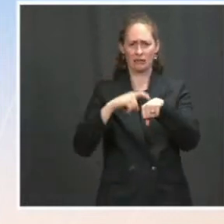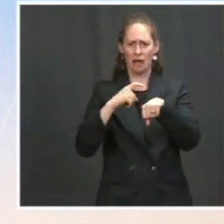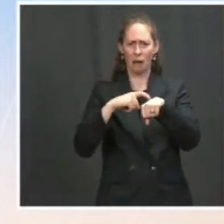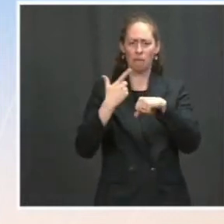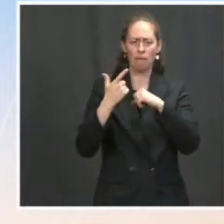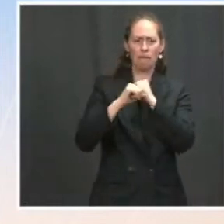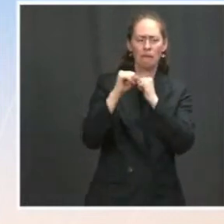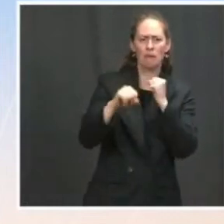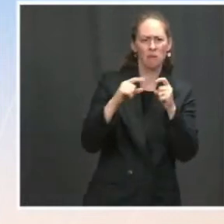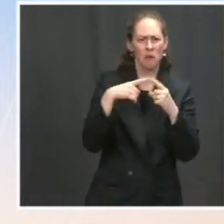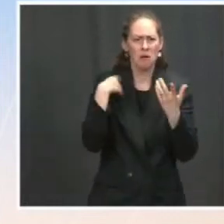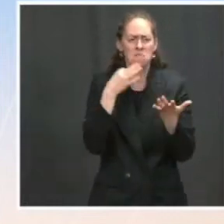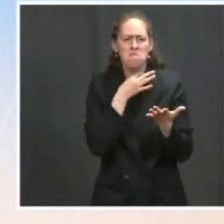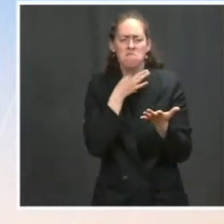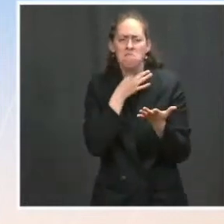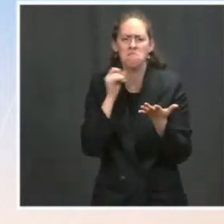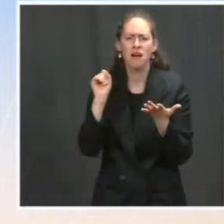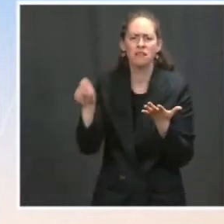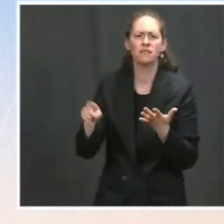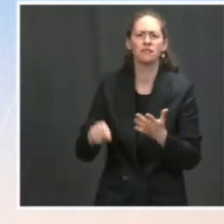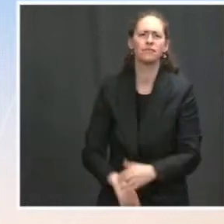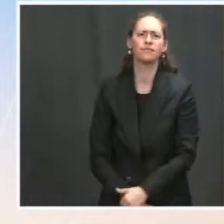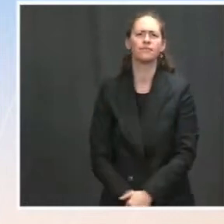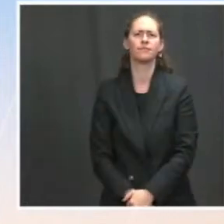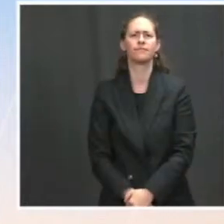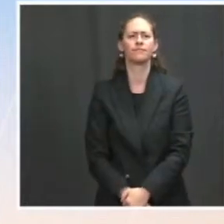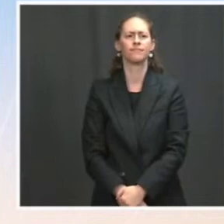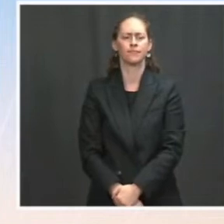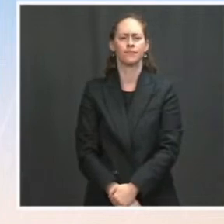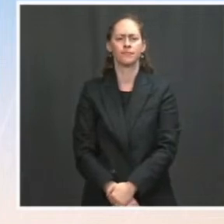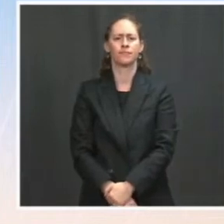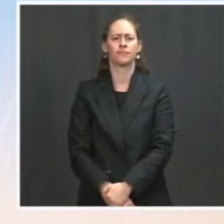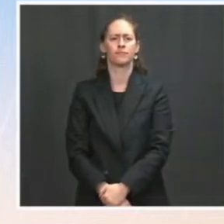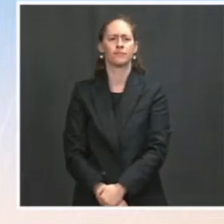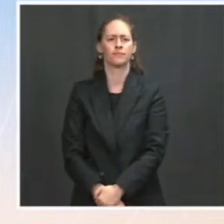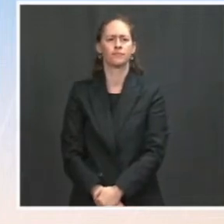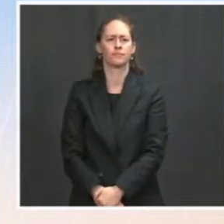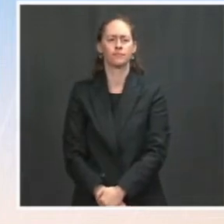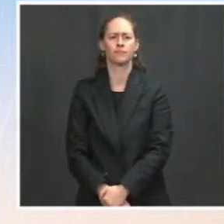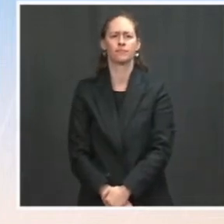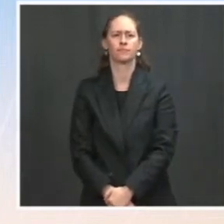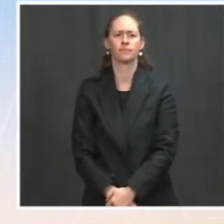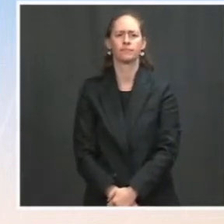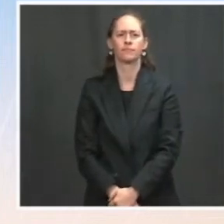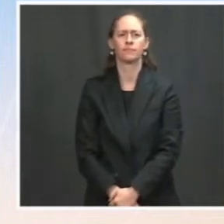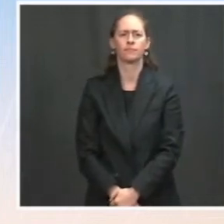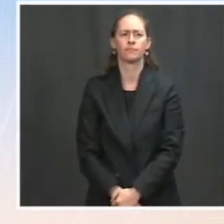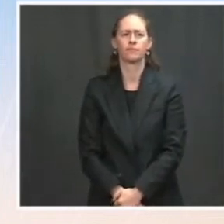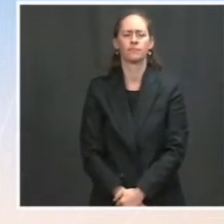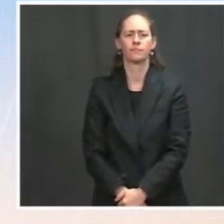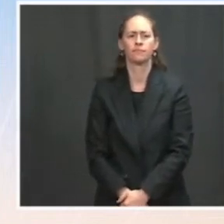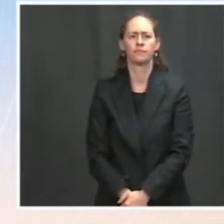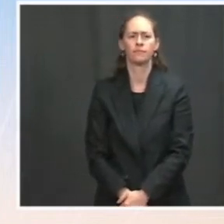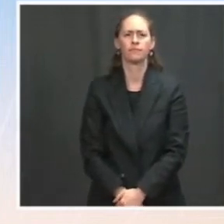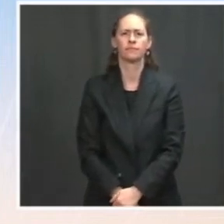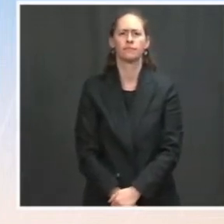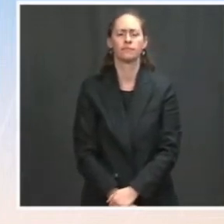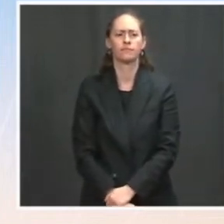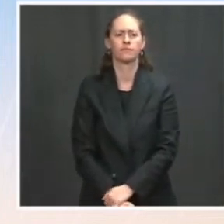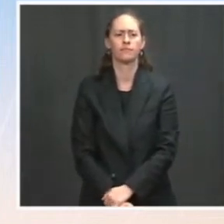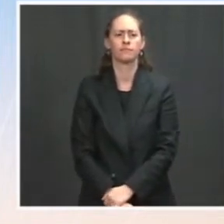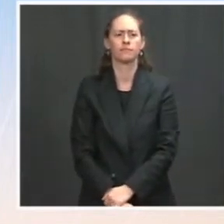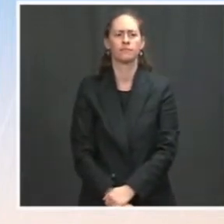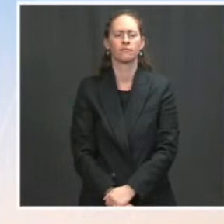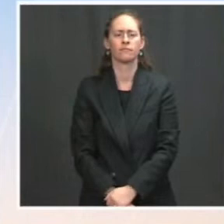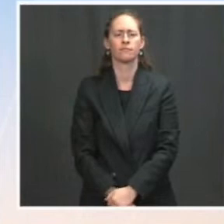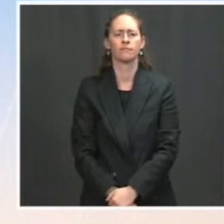on the president's remarks in the Bucharest 9? Sure. Let me start with the first, and I'll go to the second. We are continuing to